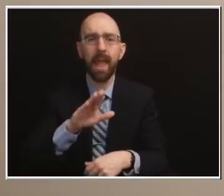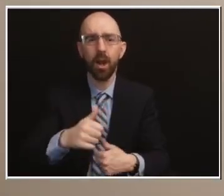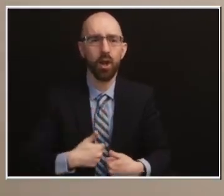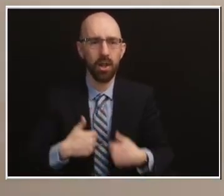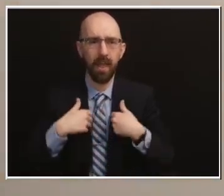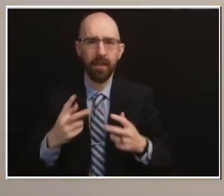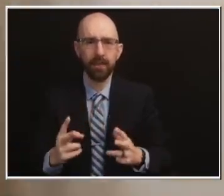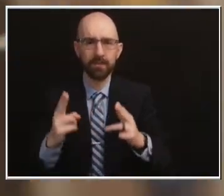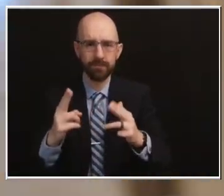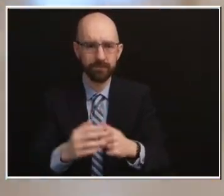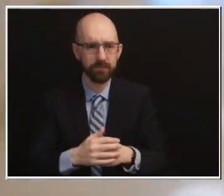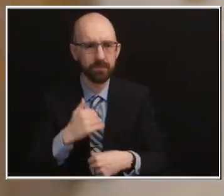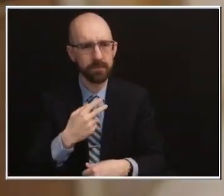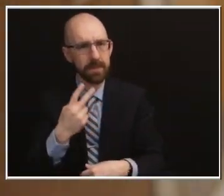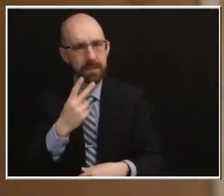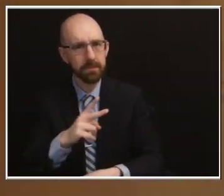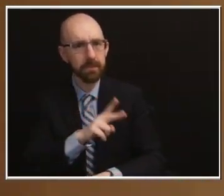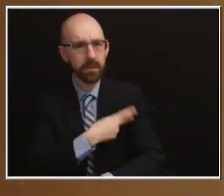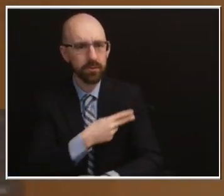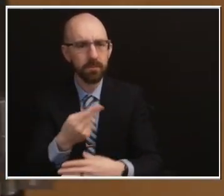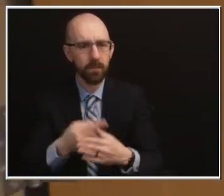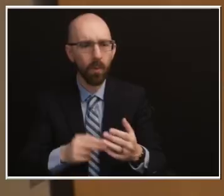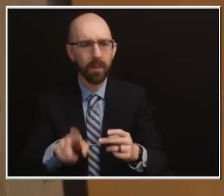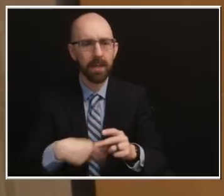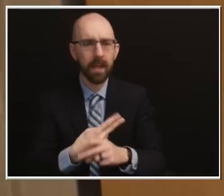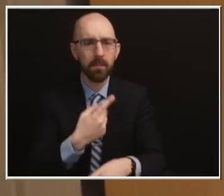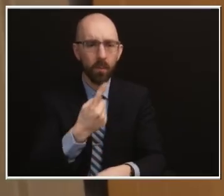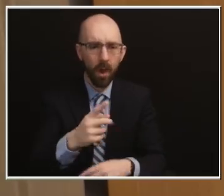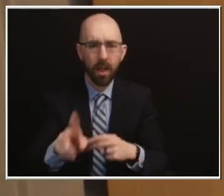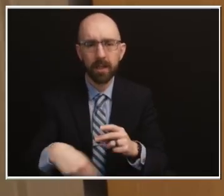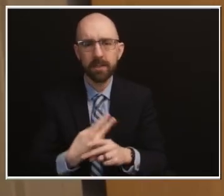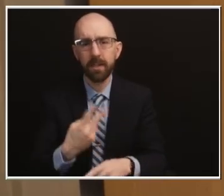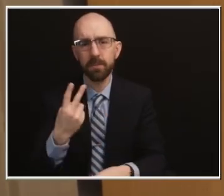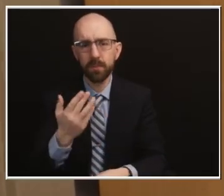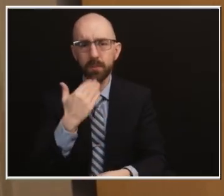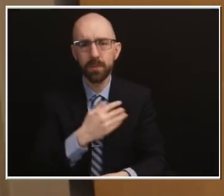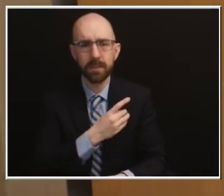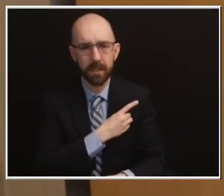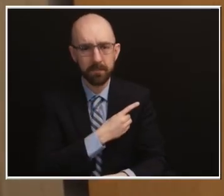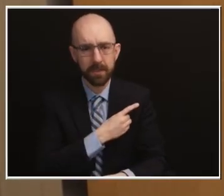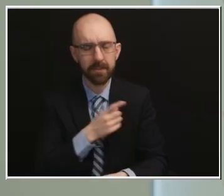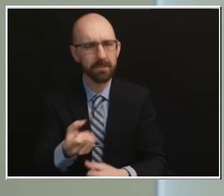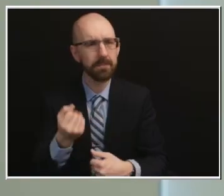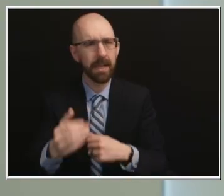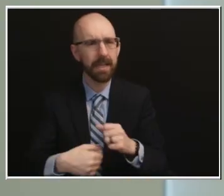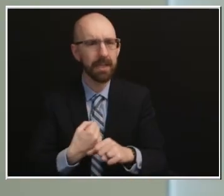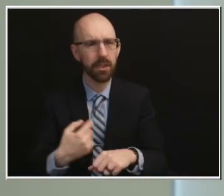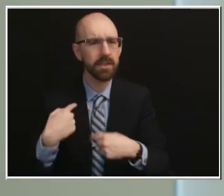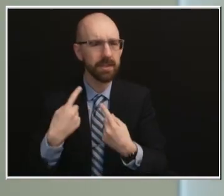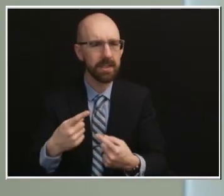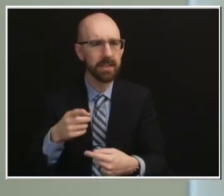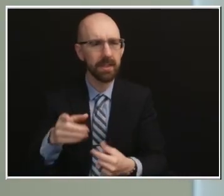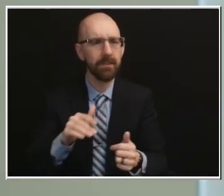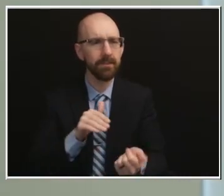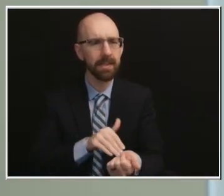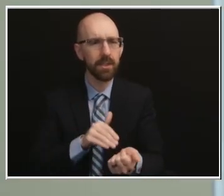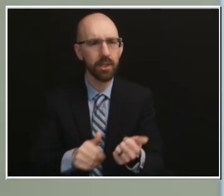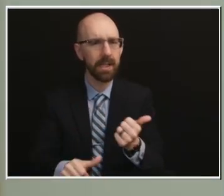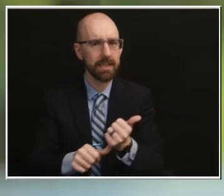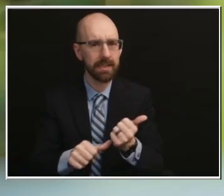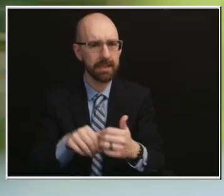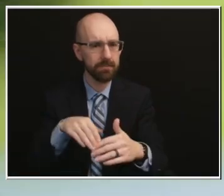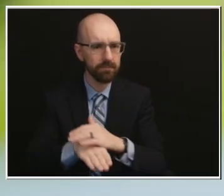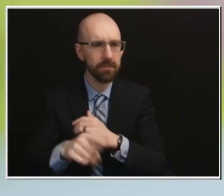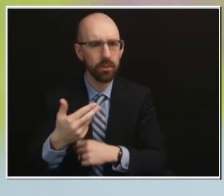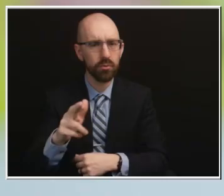patients with both type 1 and type 2 diabetes. It's been years since physician assistant Charlotte Burns first walked into the Cray Diabetes